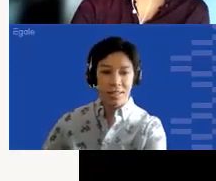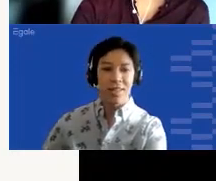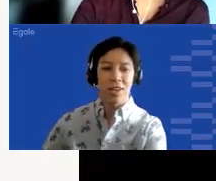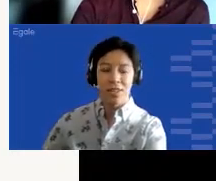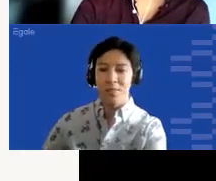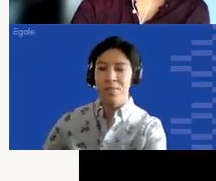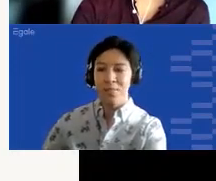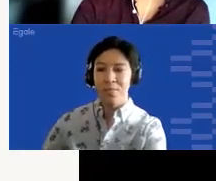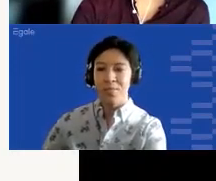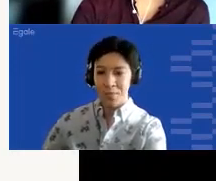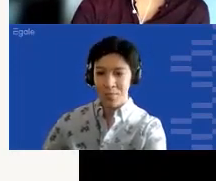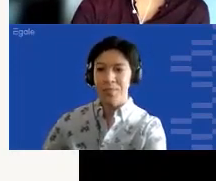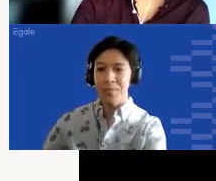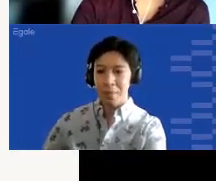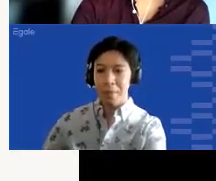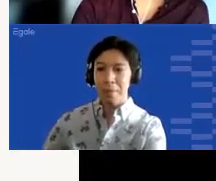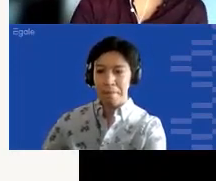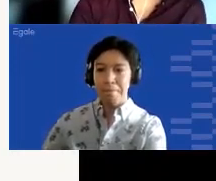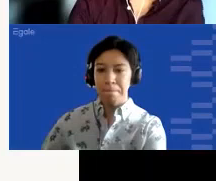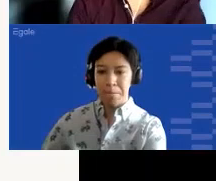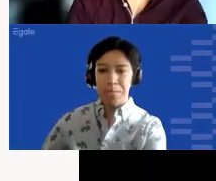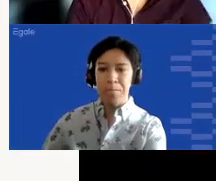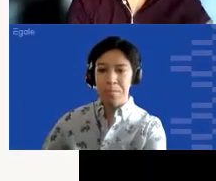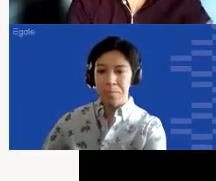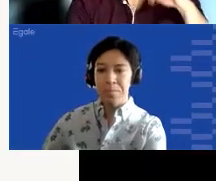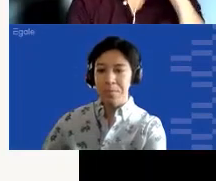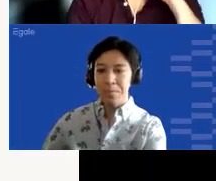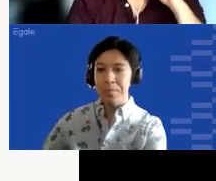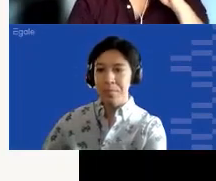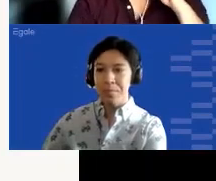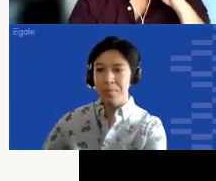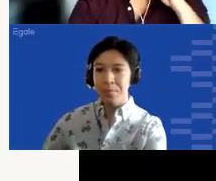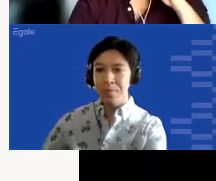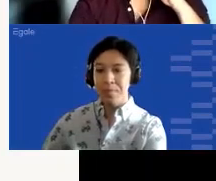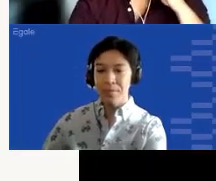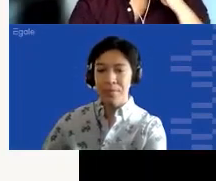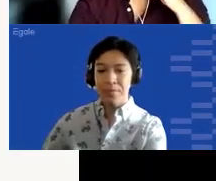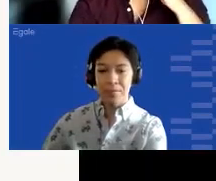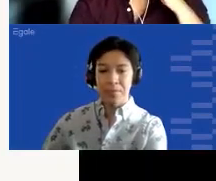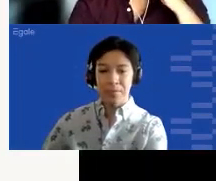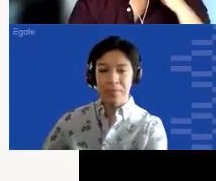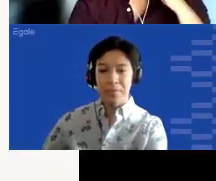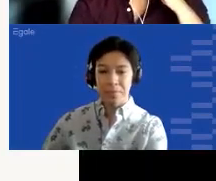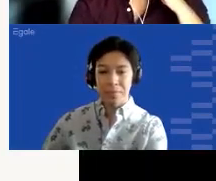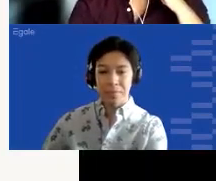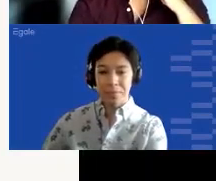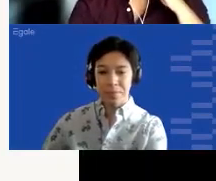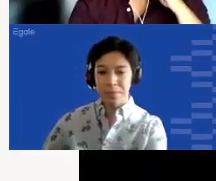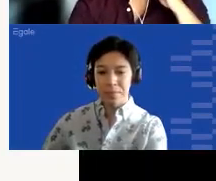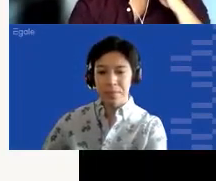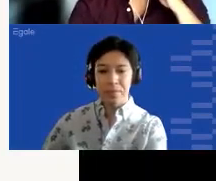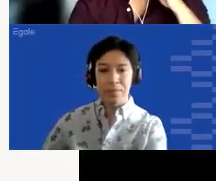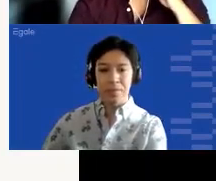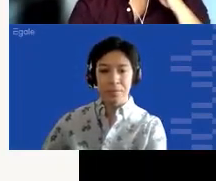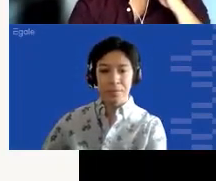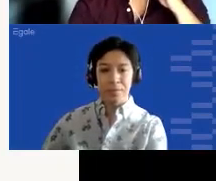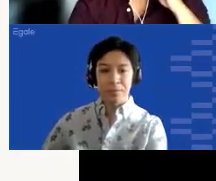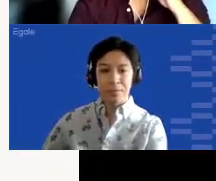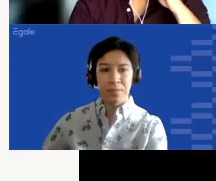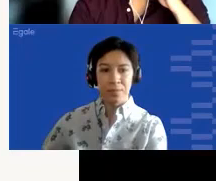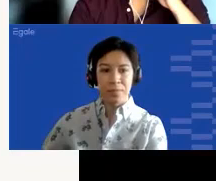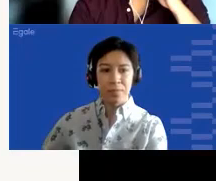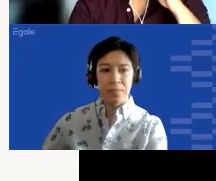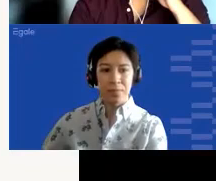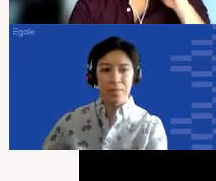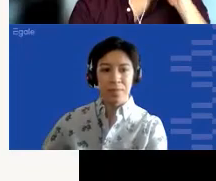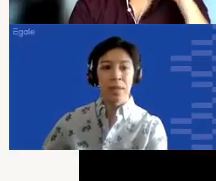great. Go ahead, throw it in the chat box. And while you're doing that, we are getting a request from a couple people in regards to your contact